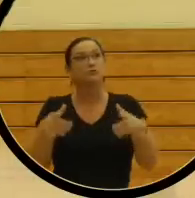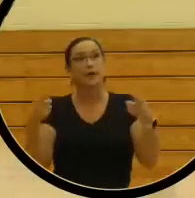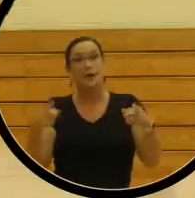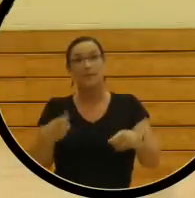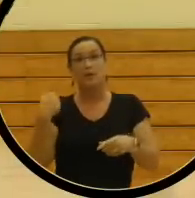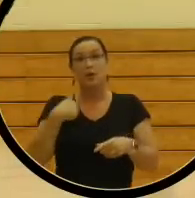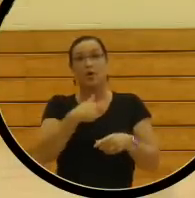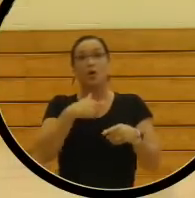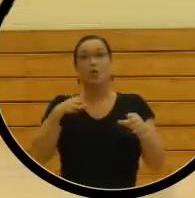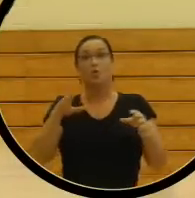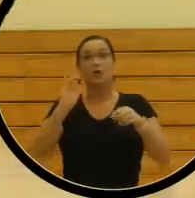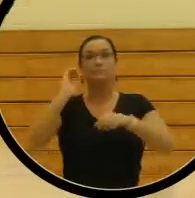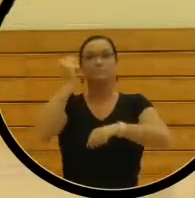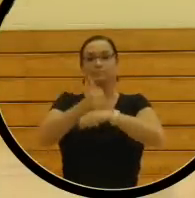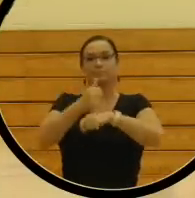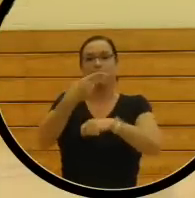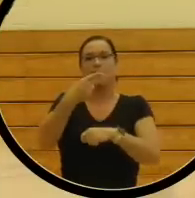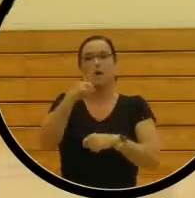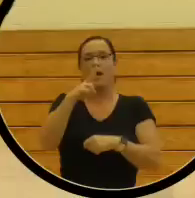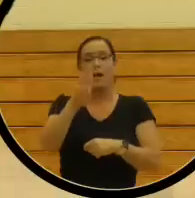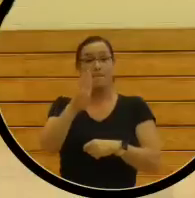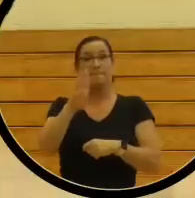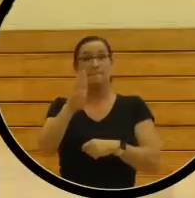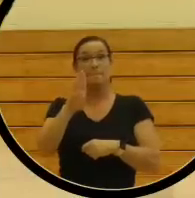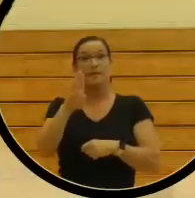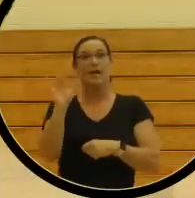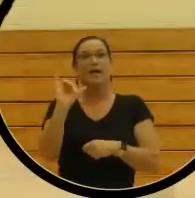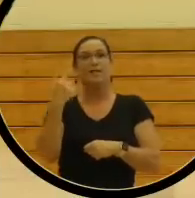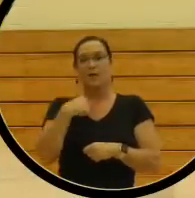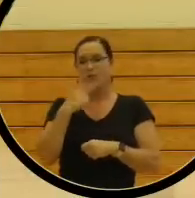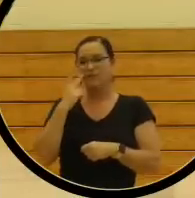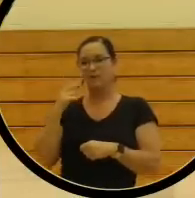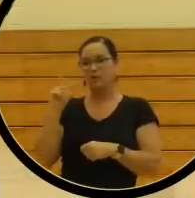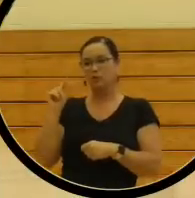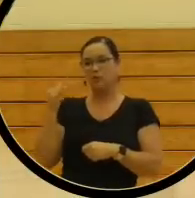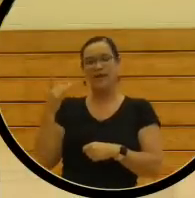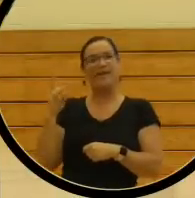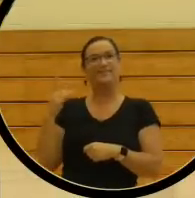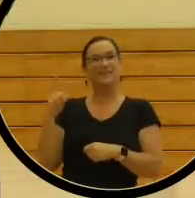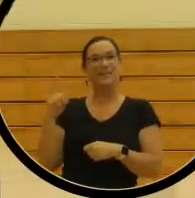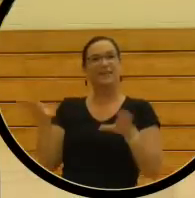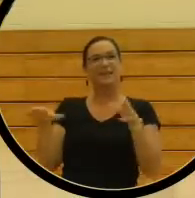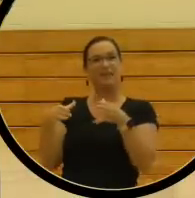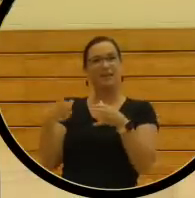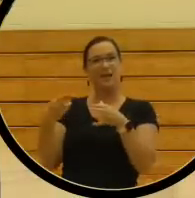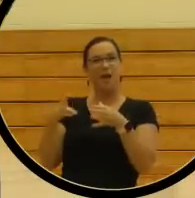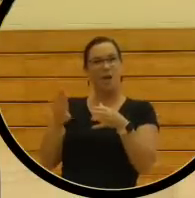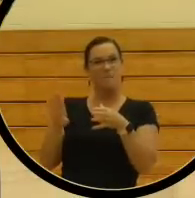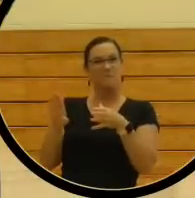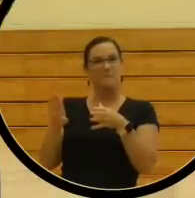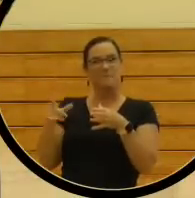we organize the hubs, like we've seen in 2018, plays a pretty important